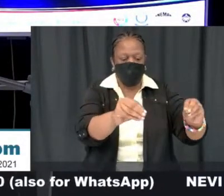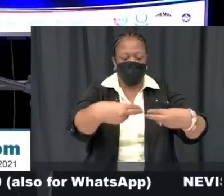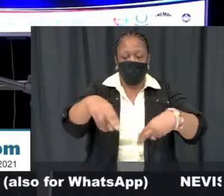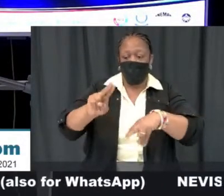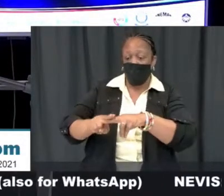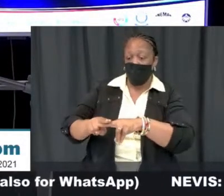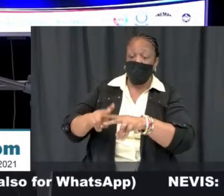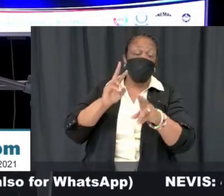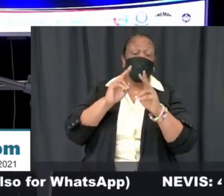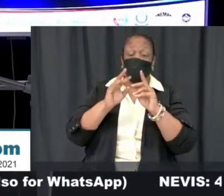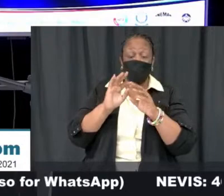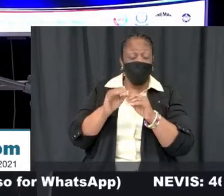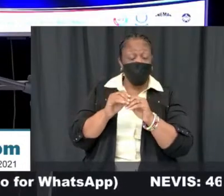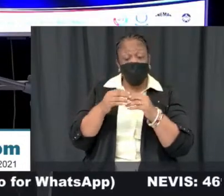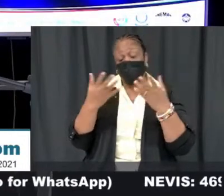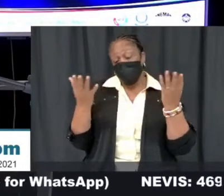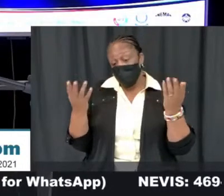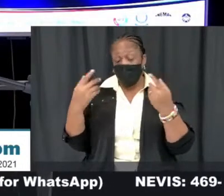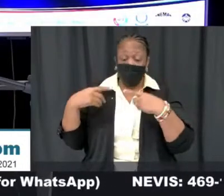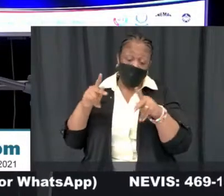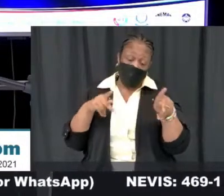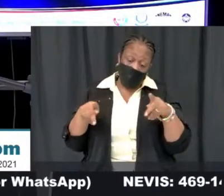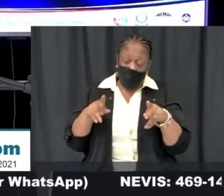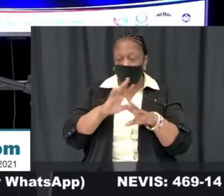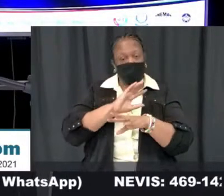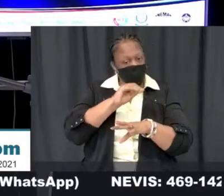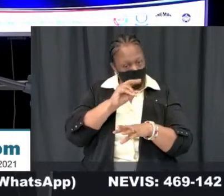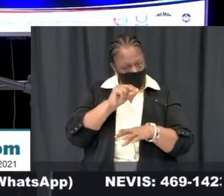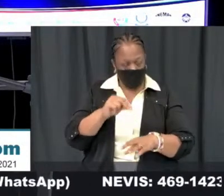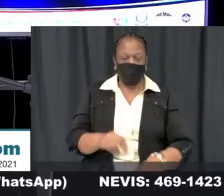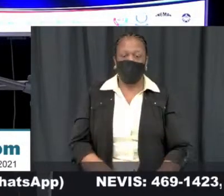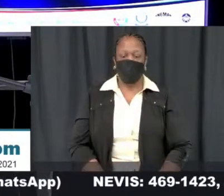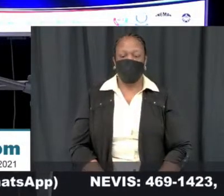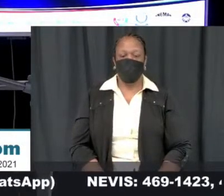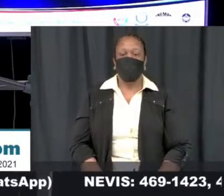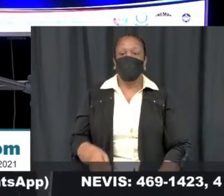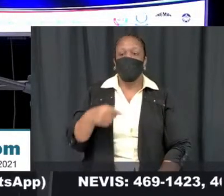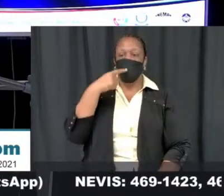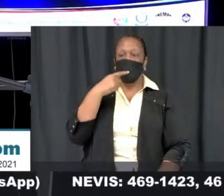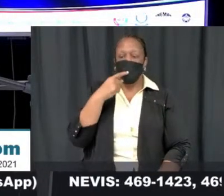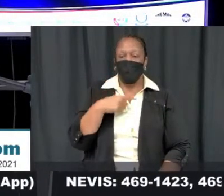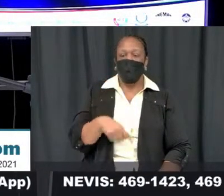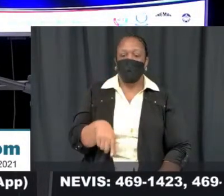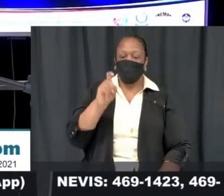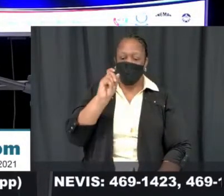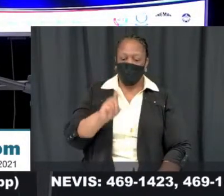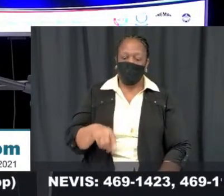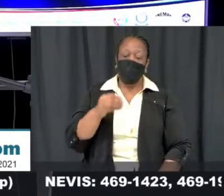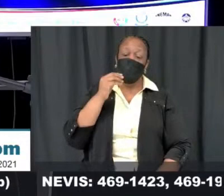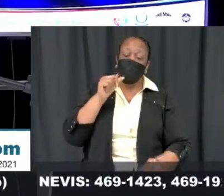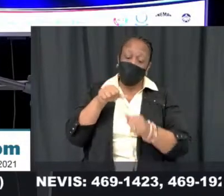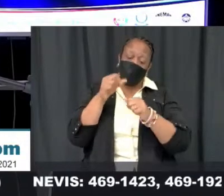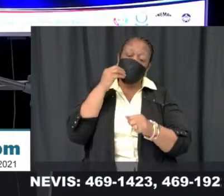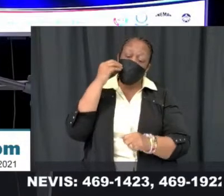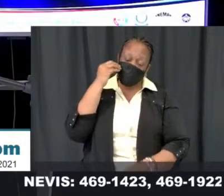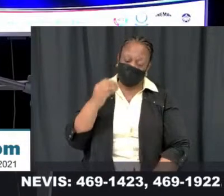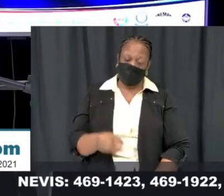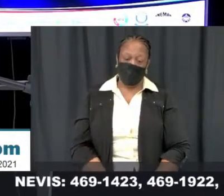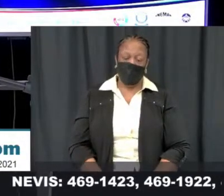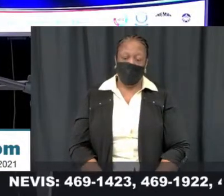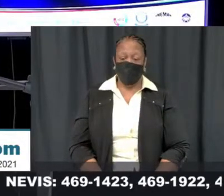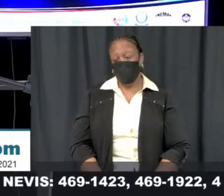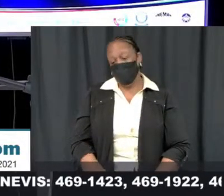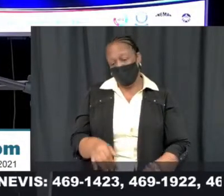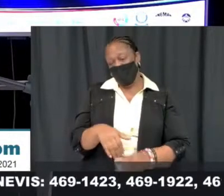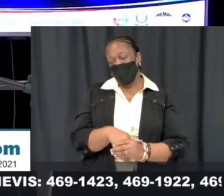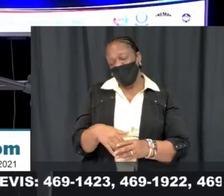It provides as follows: every person shall remain confined to their place of residence, inclusive of your yard